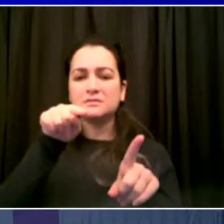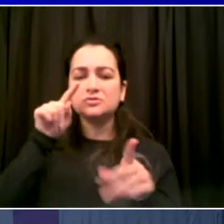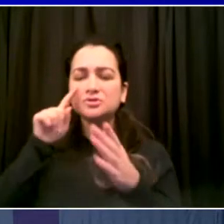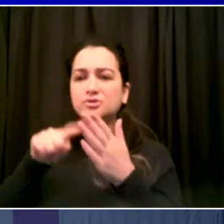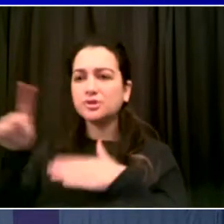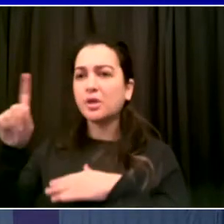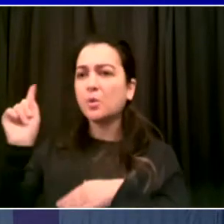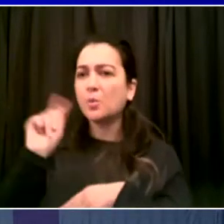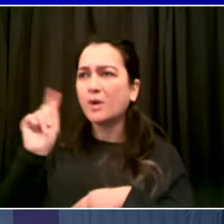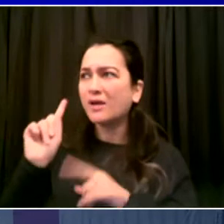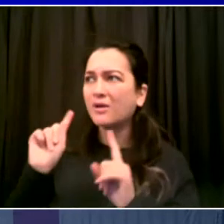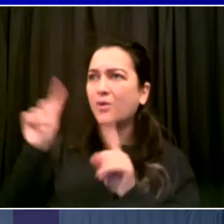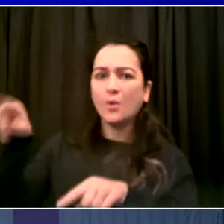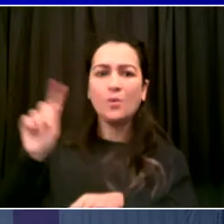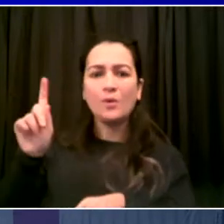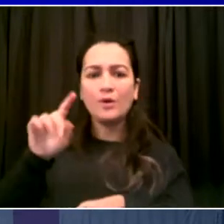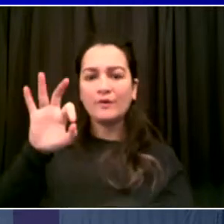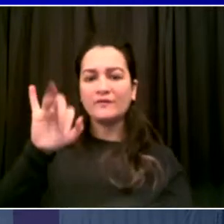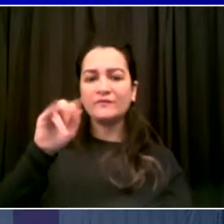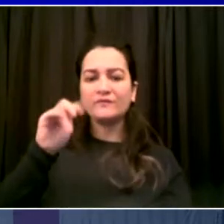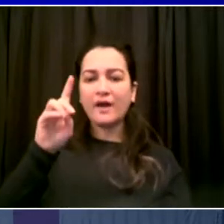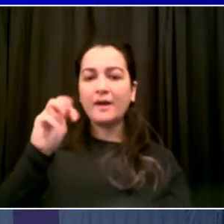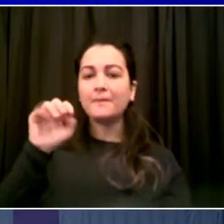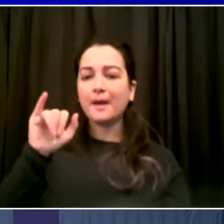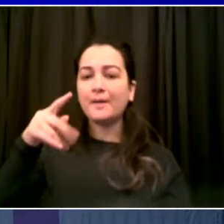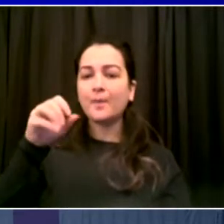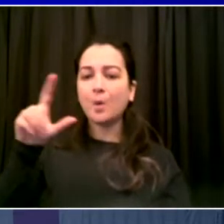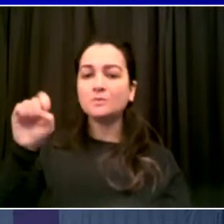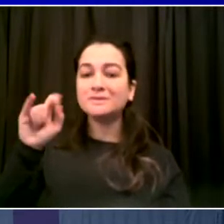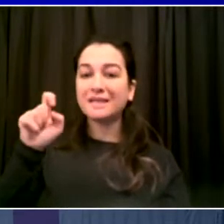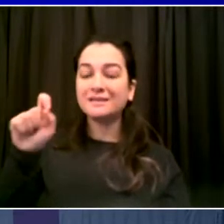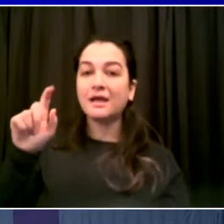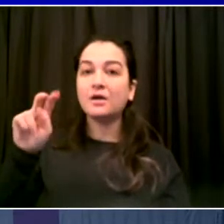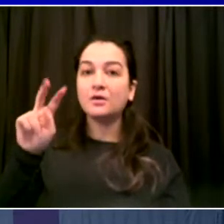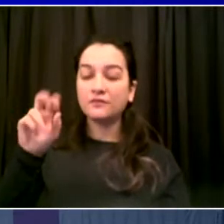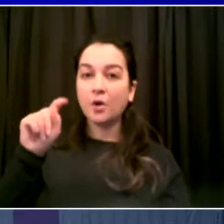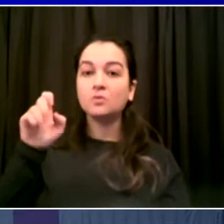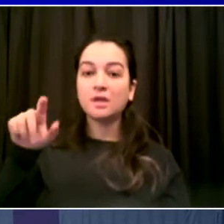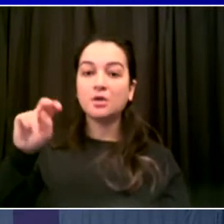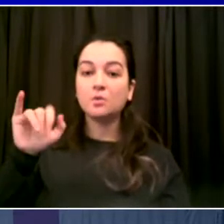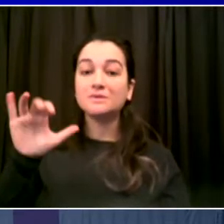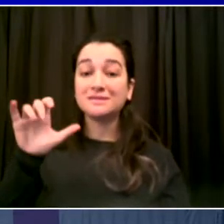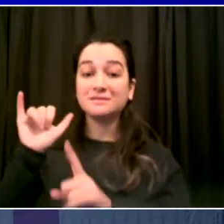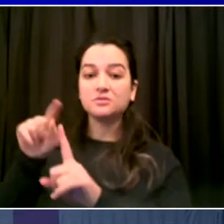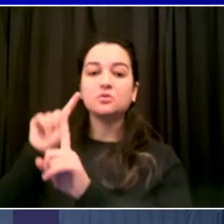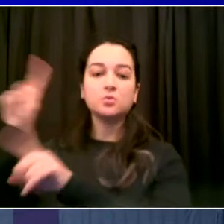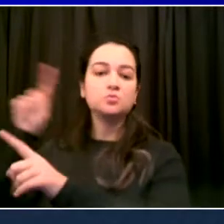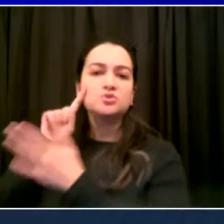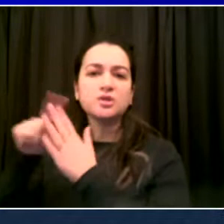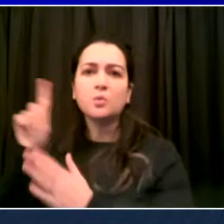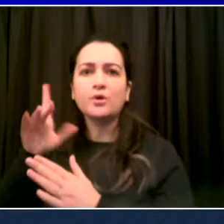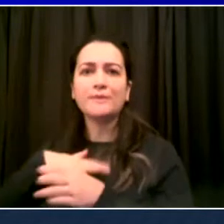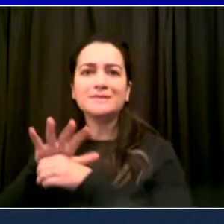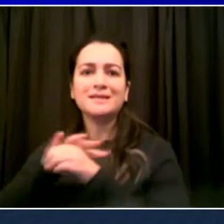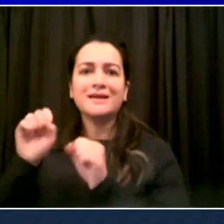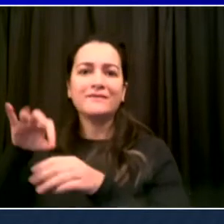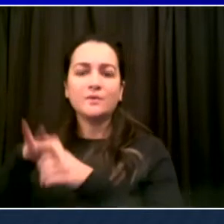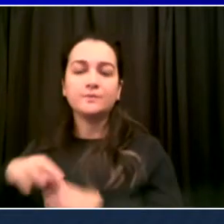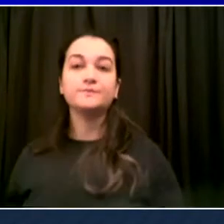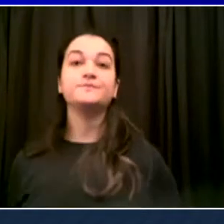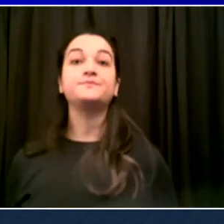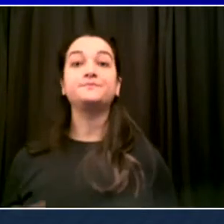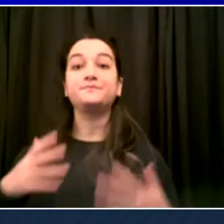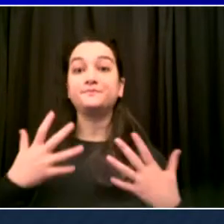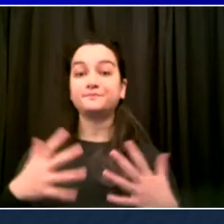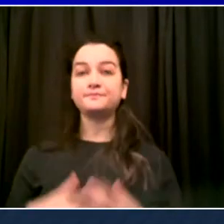this city as we come back from this pandemic, so please get involved, make your voice heard. Okay, let's go over indicators. Number one,